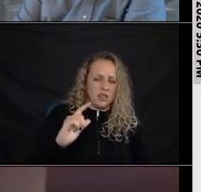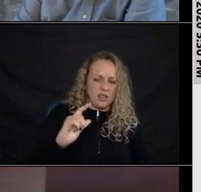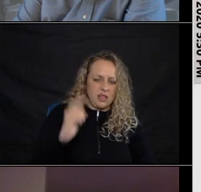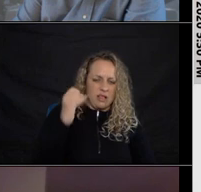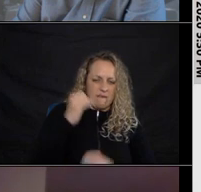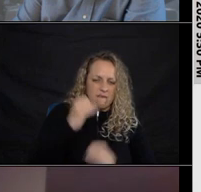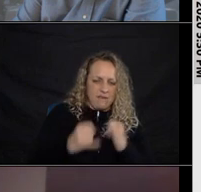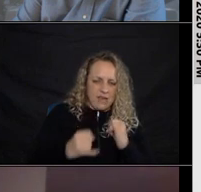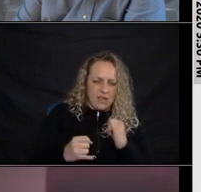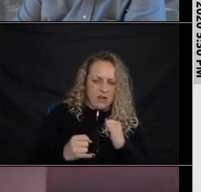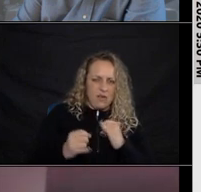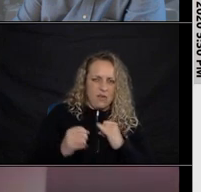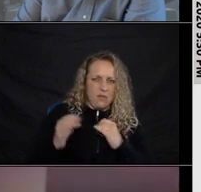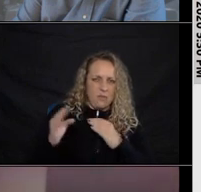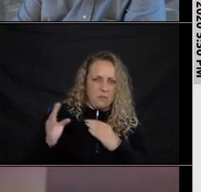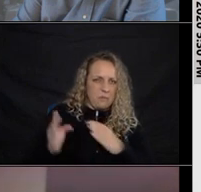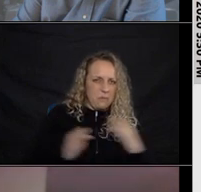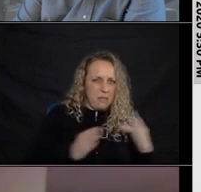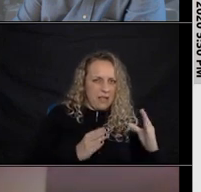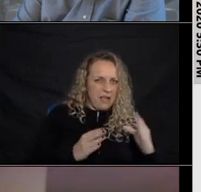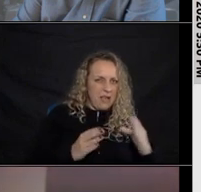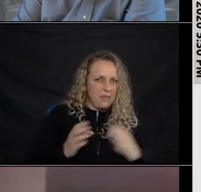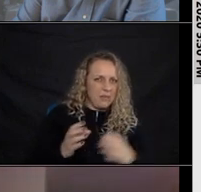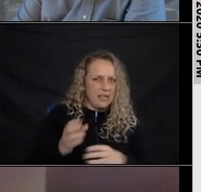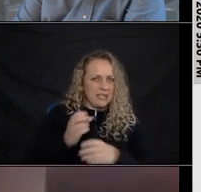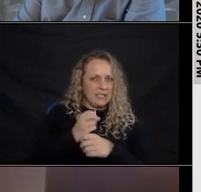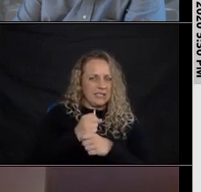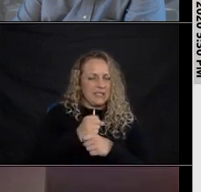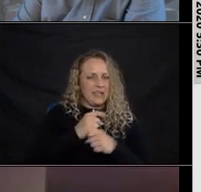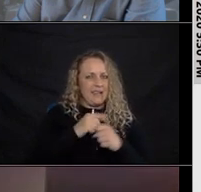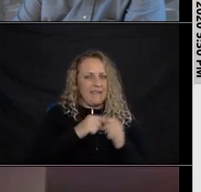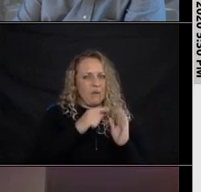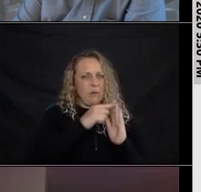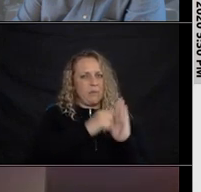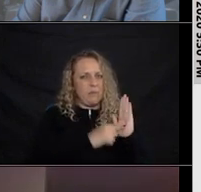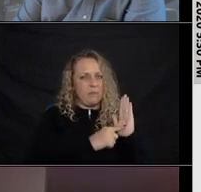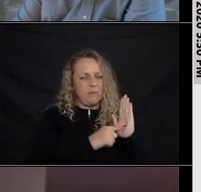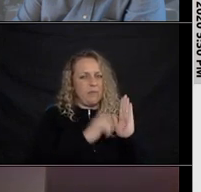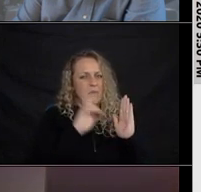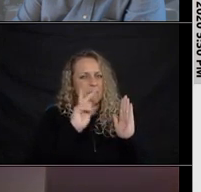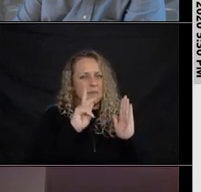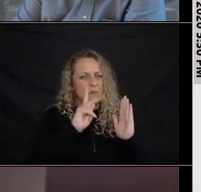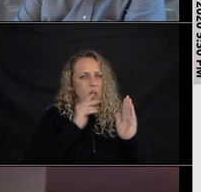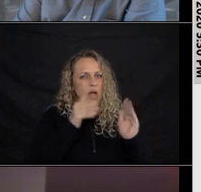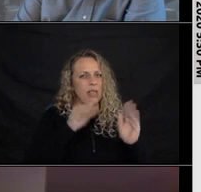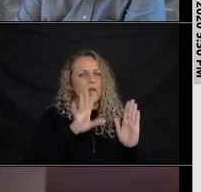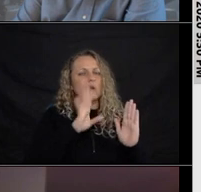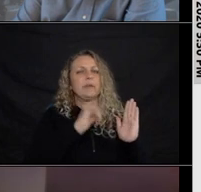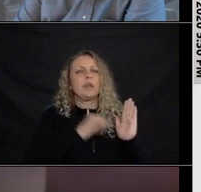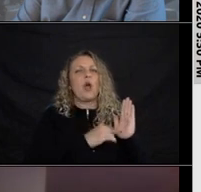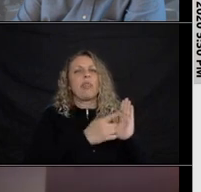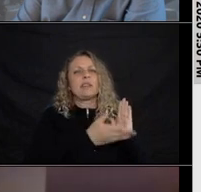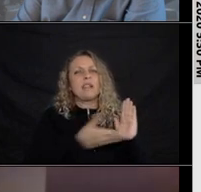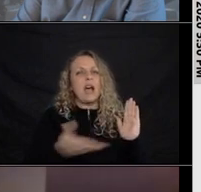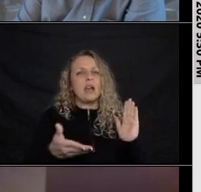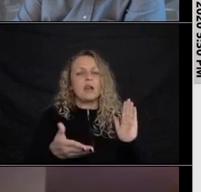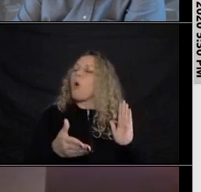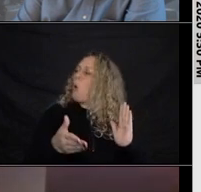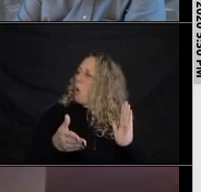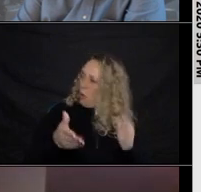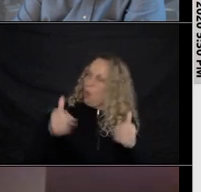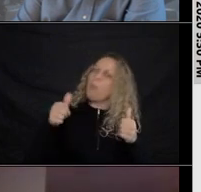plat be taken from the consent agenda and allow people to speak on that agenda item. It will be